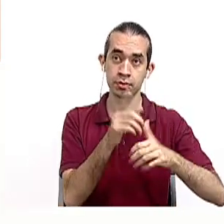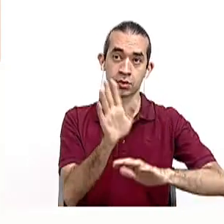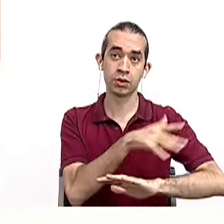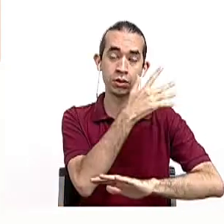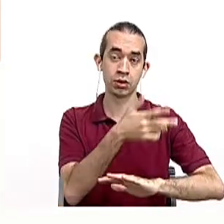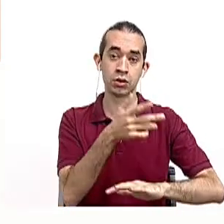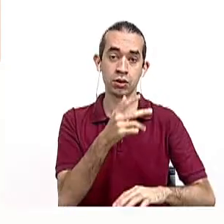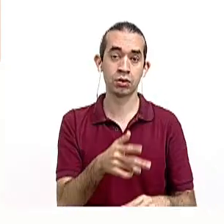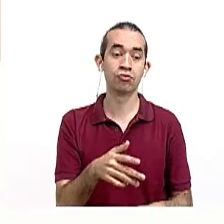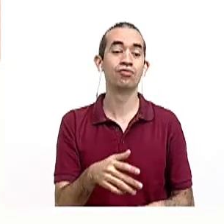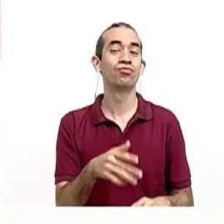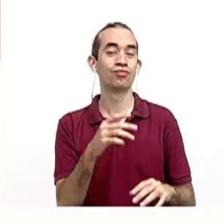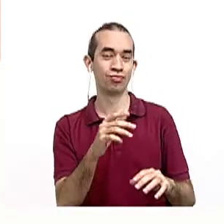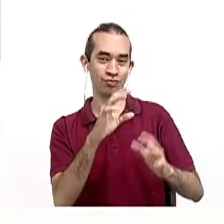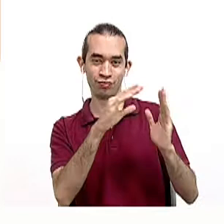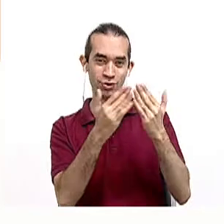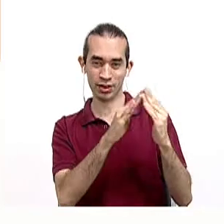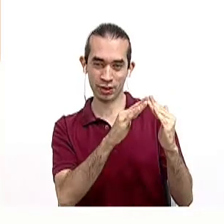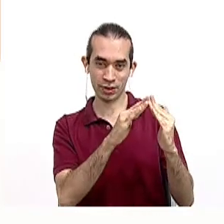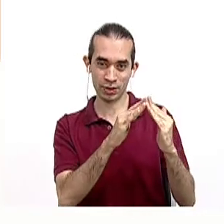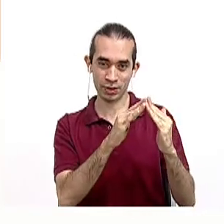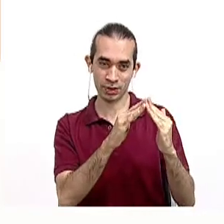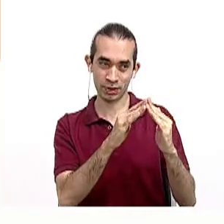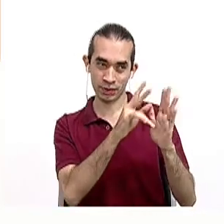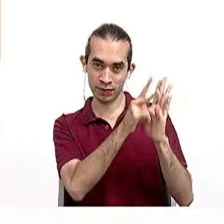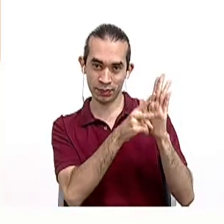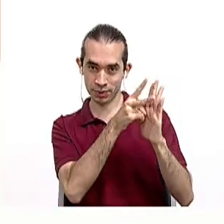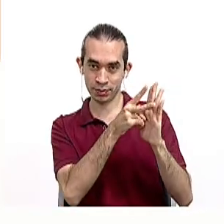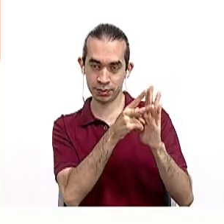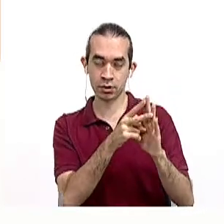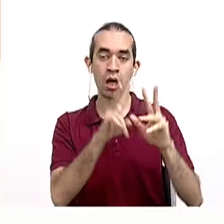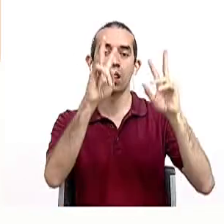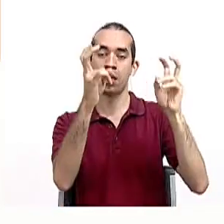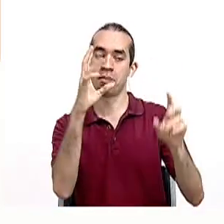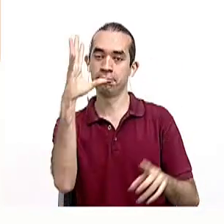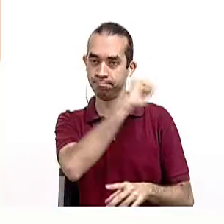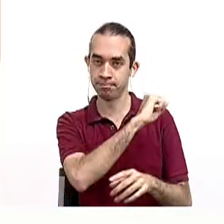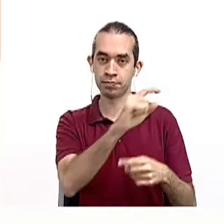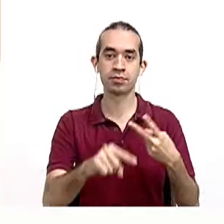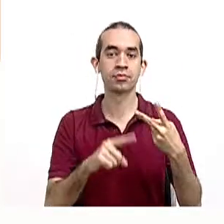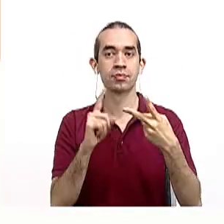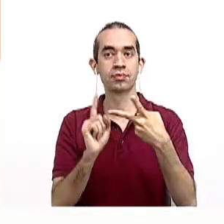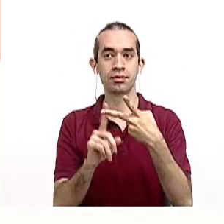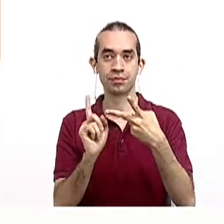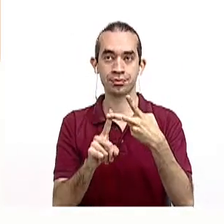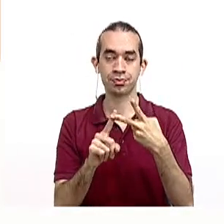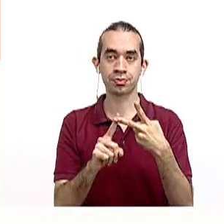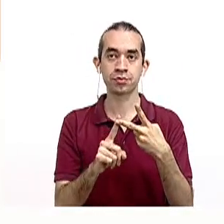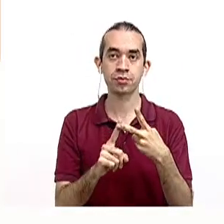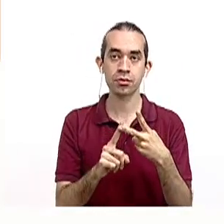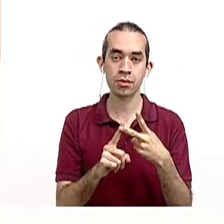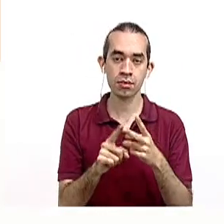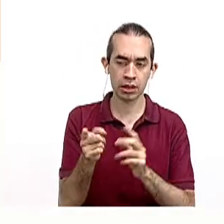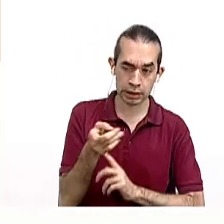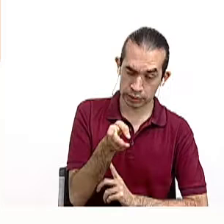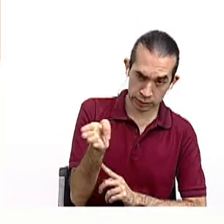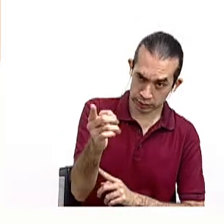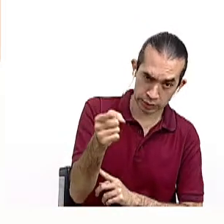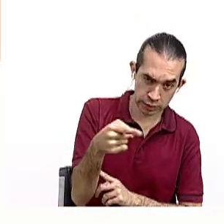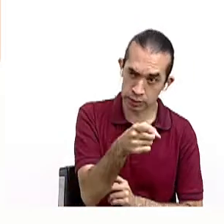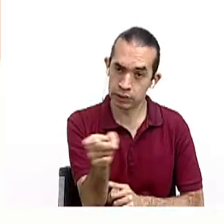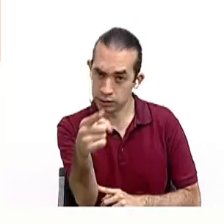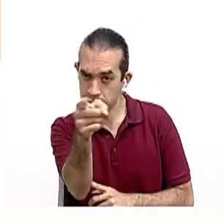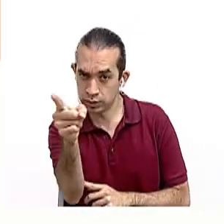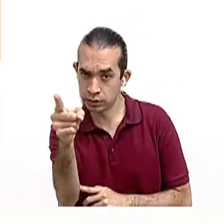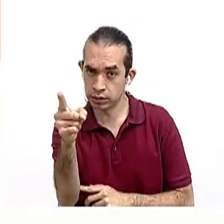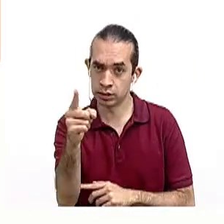video song about a town. And number 2, we are going to identify keywords used to give directions